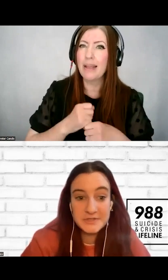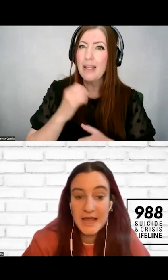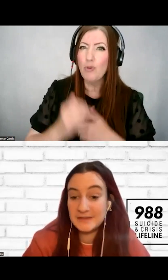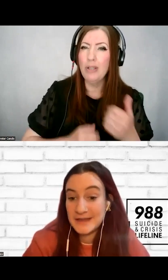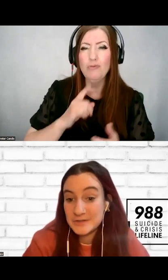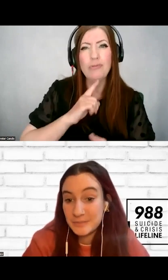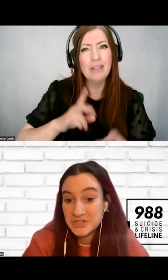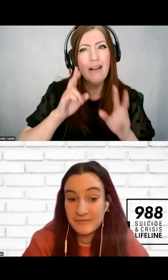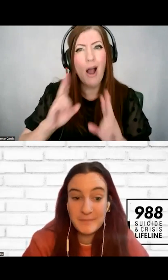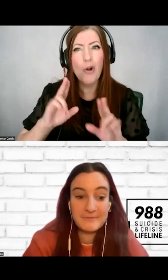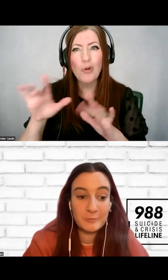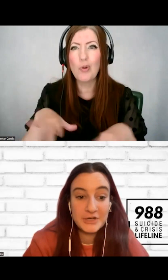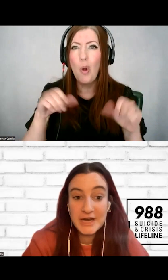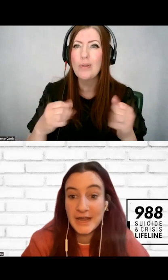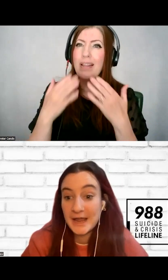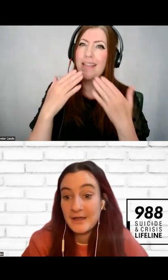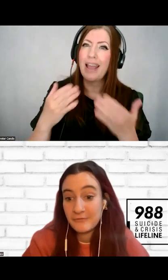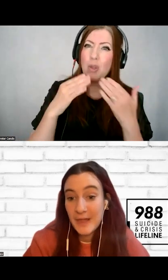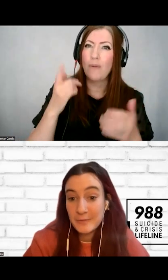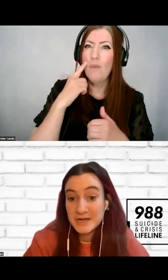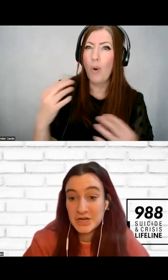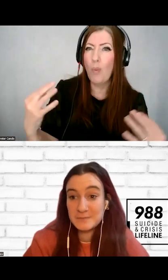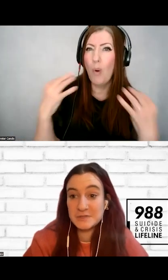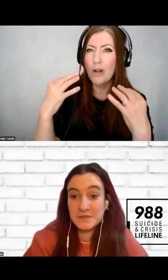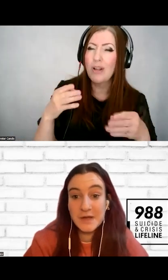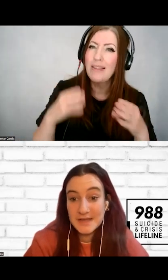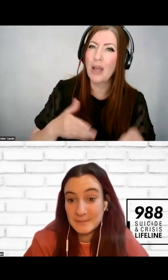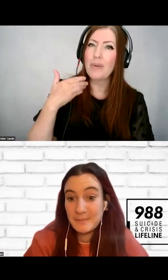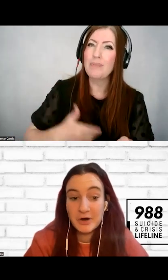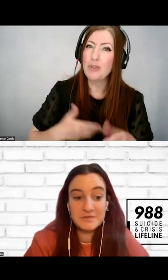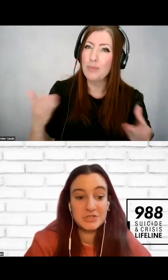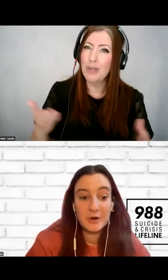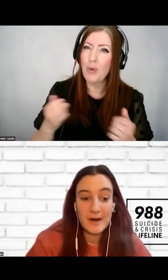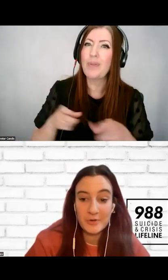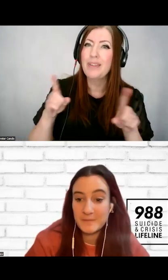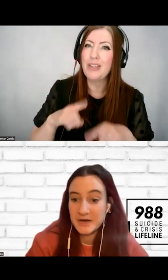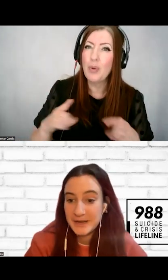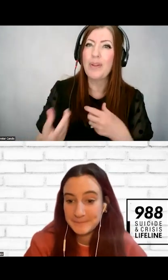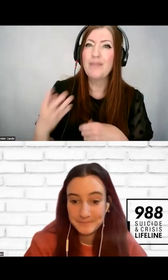honor to host, and thank you so much, everybody, for watching and for allowing me to share space with you guys and be part of such an incredible community.